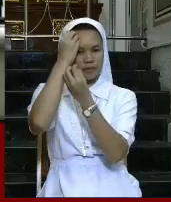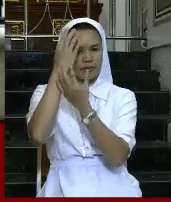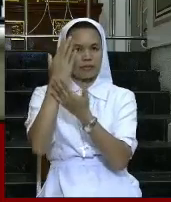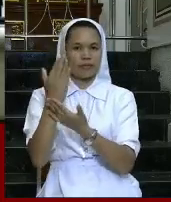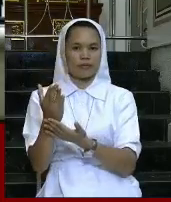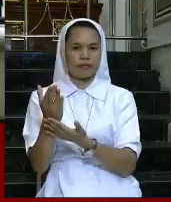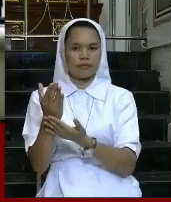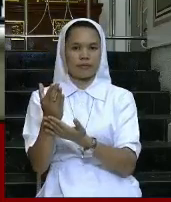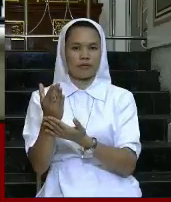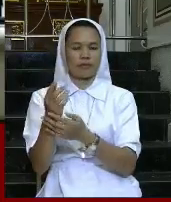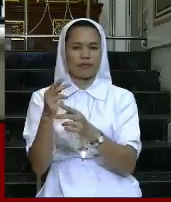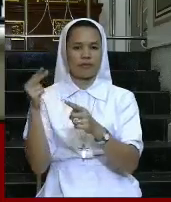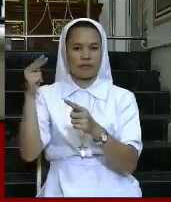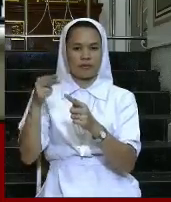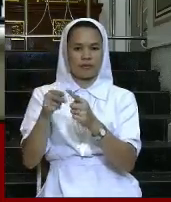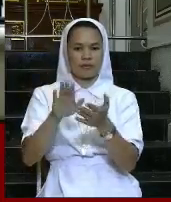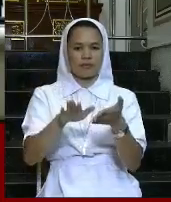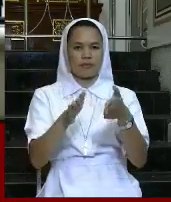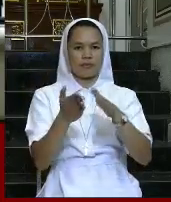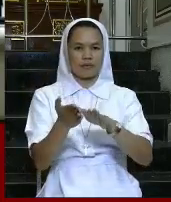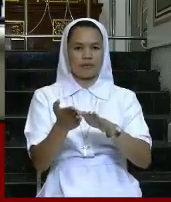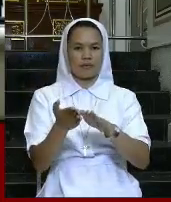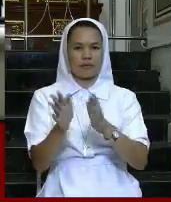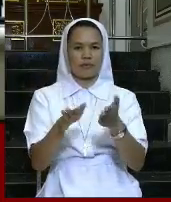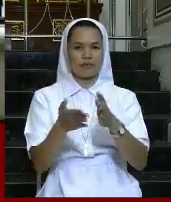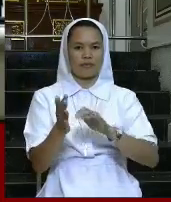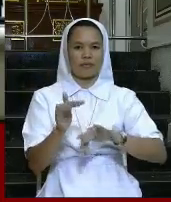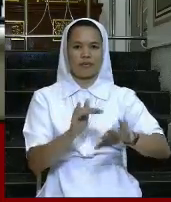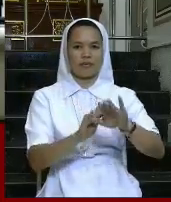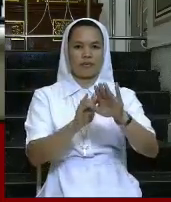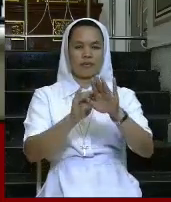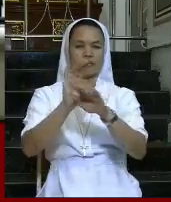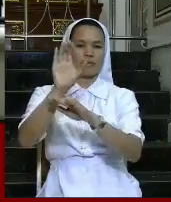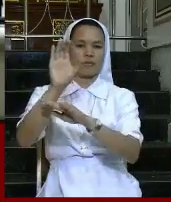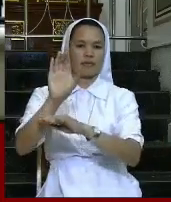point of death, even death on a cross.